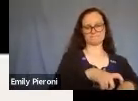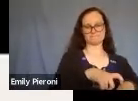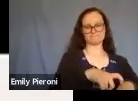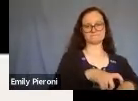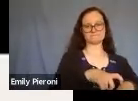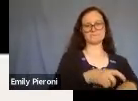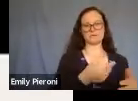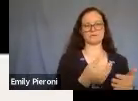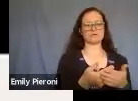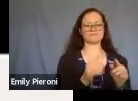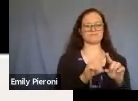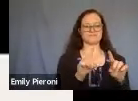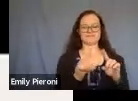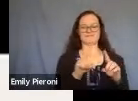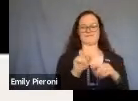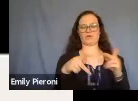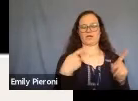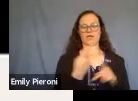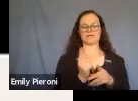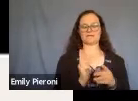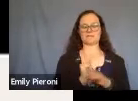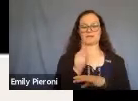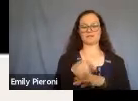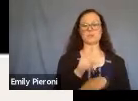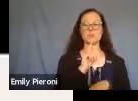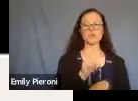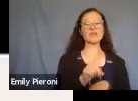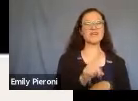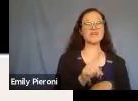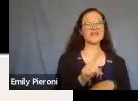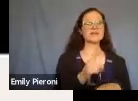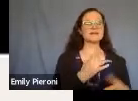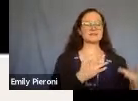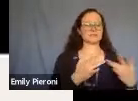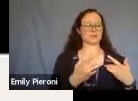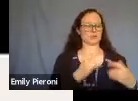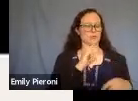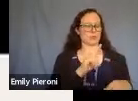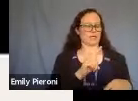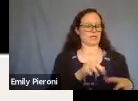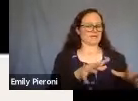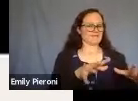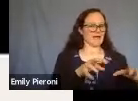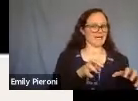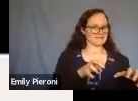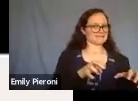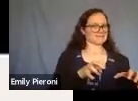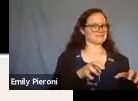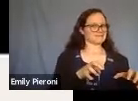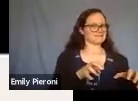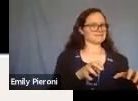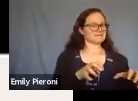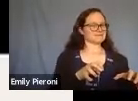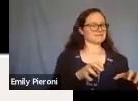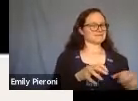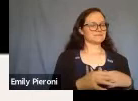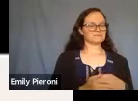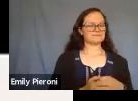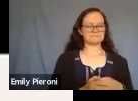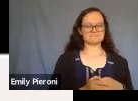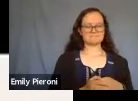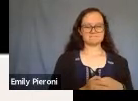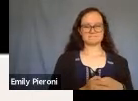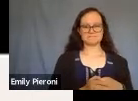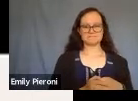the key objective, is frost protection with these non-heated passive hoop houses. So